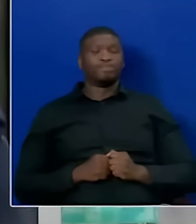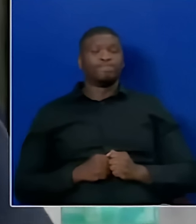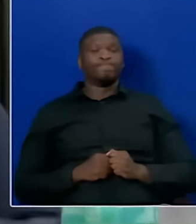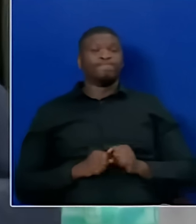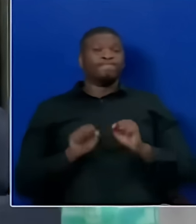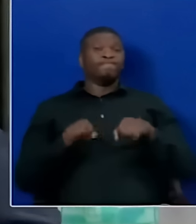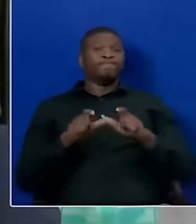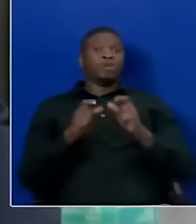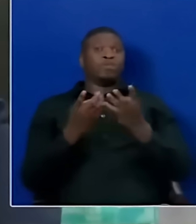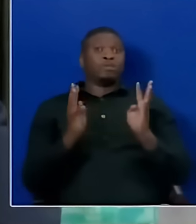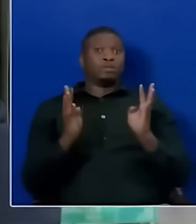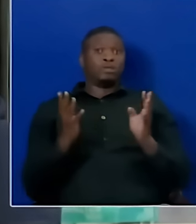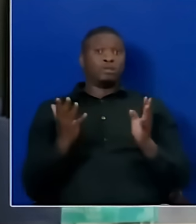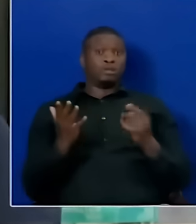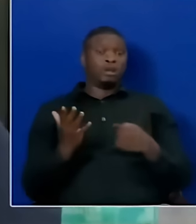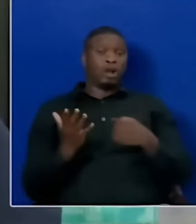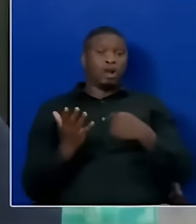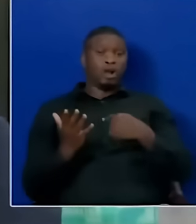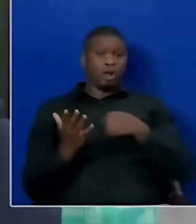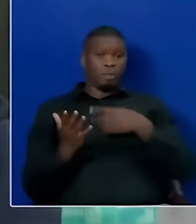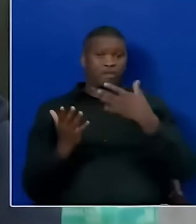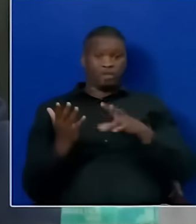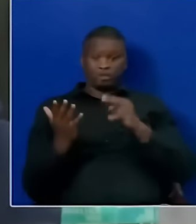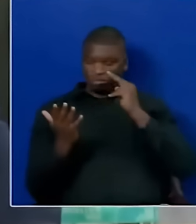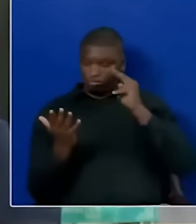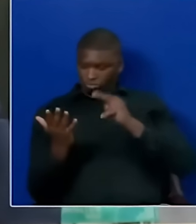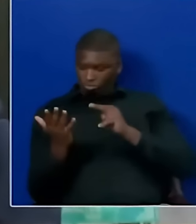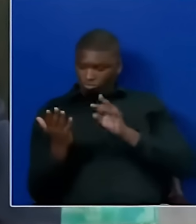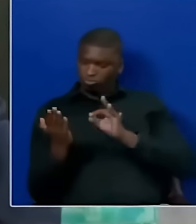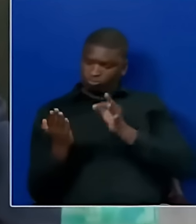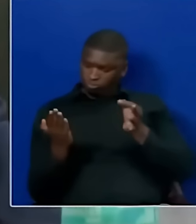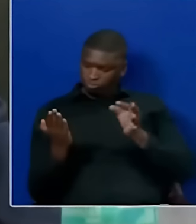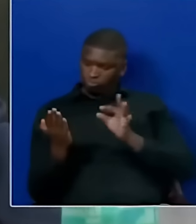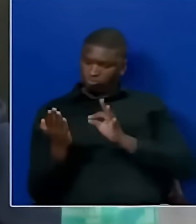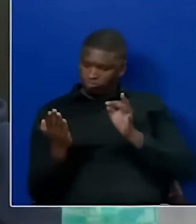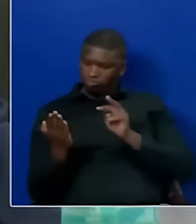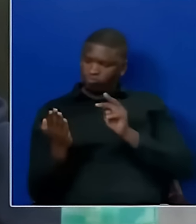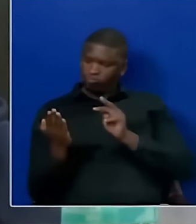my observation when I went through this statement,